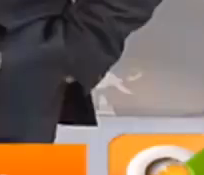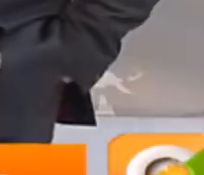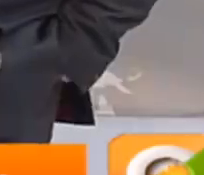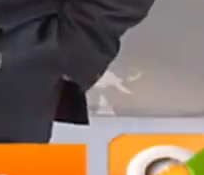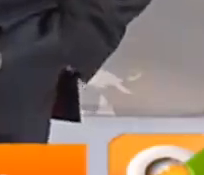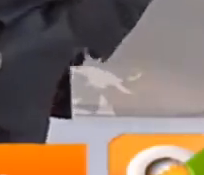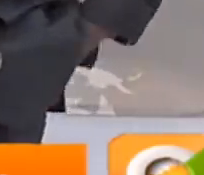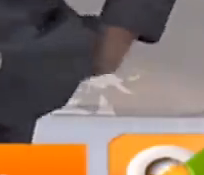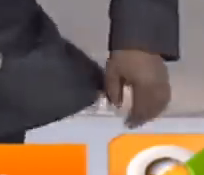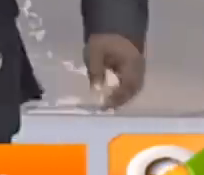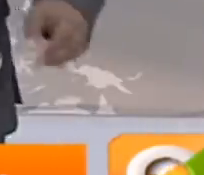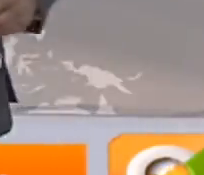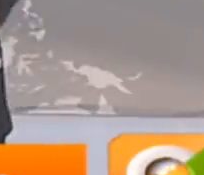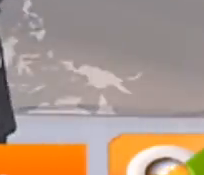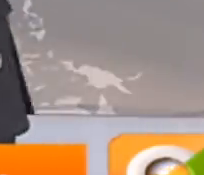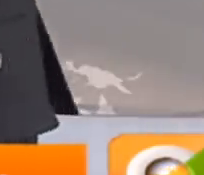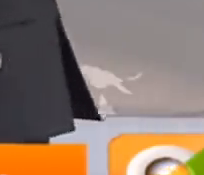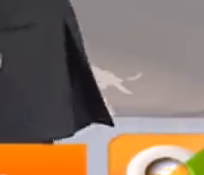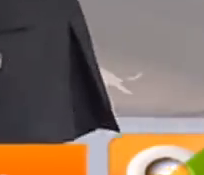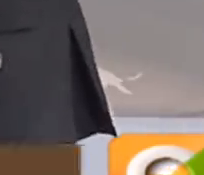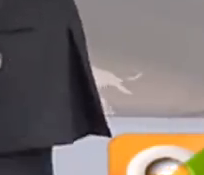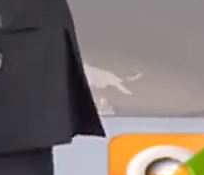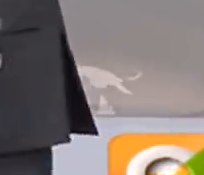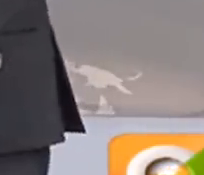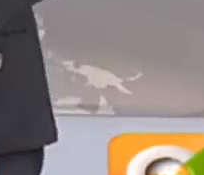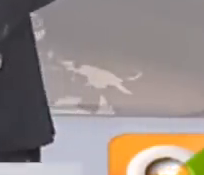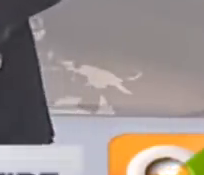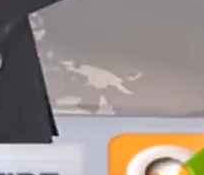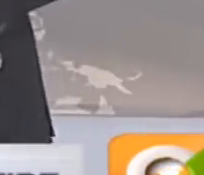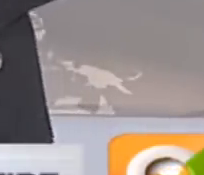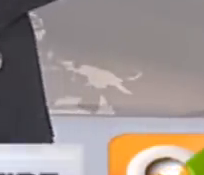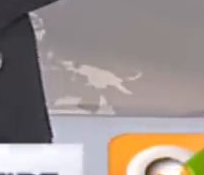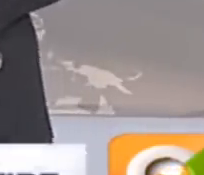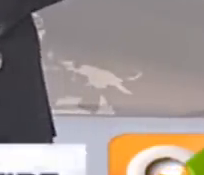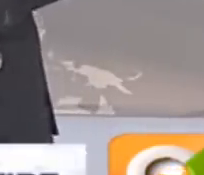Victoria. Not at all. Yeah, Madomi Thiankolu, advocate of the High Court, thanks so much for joining us. Appreciate that.